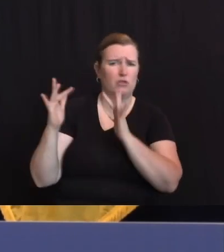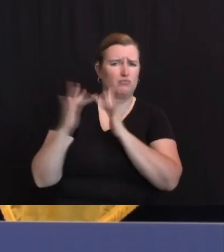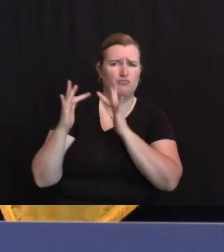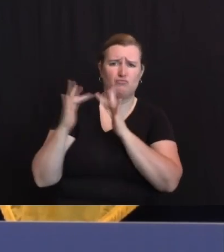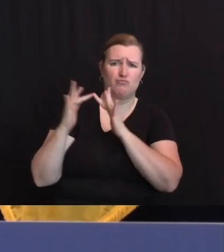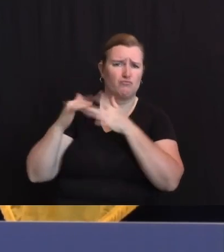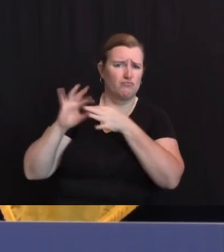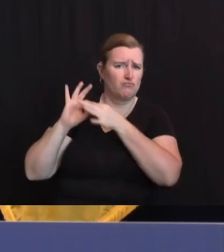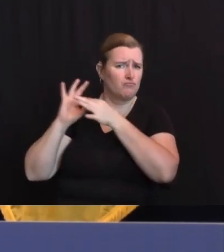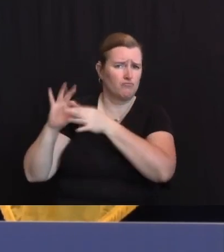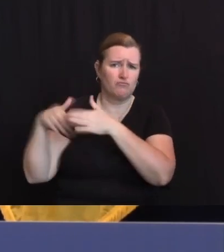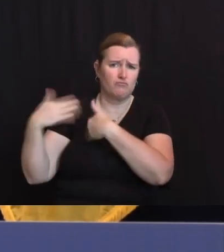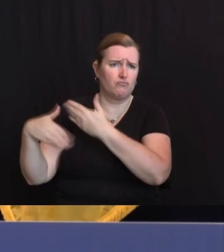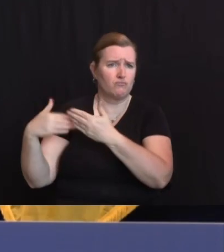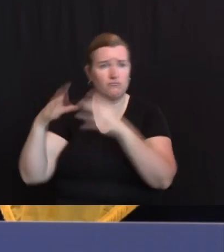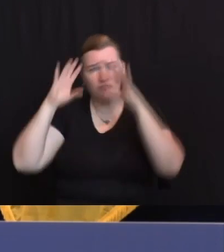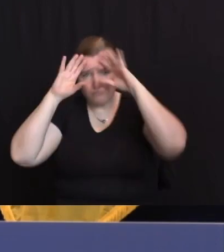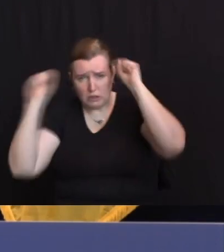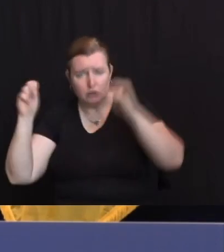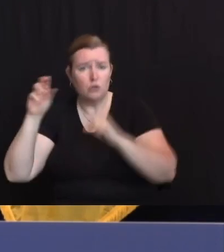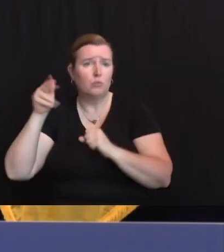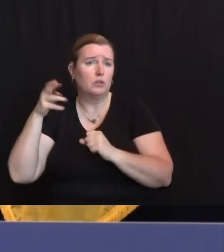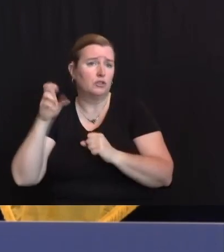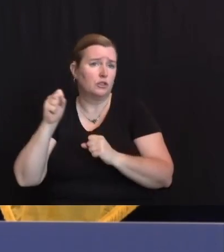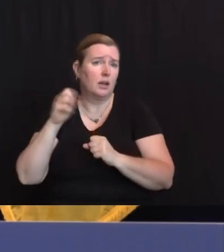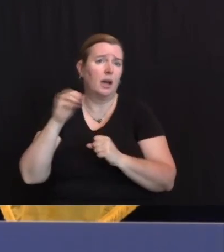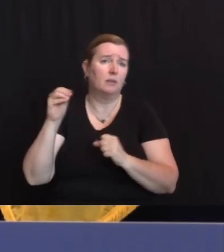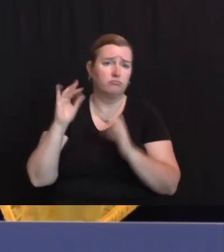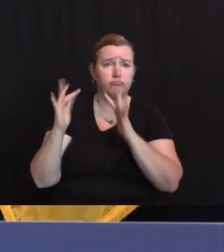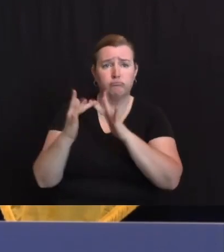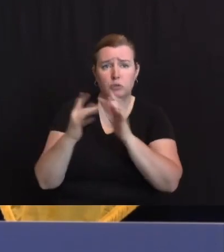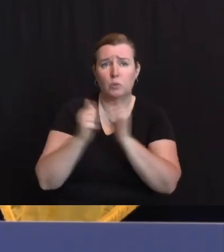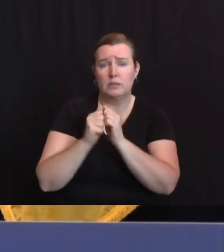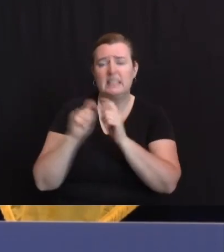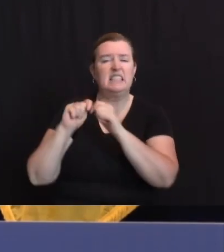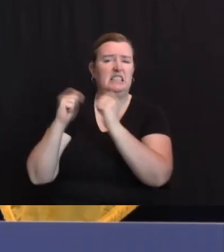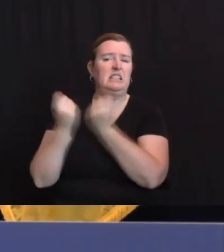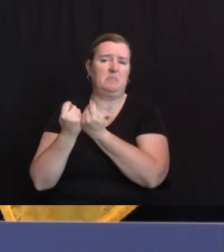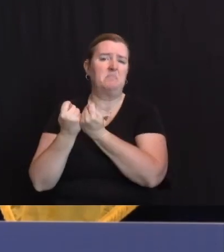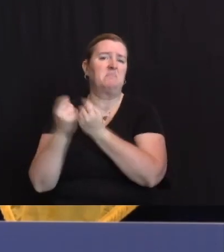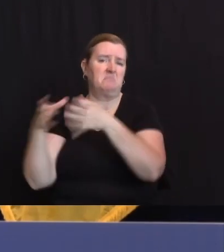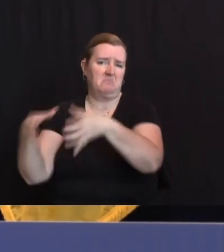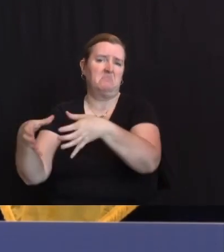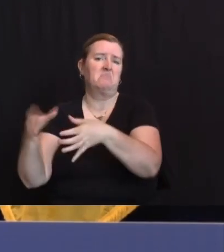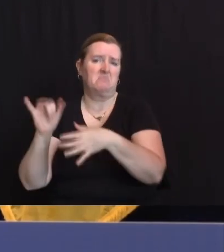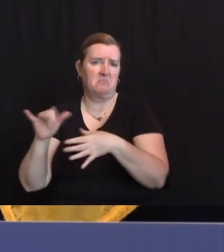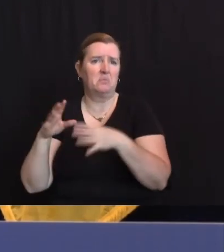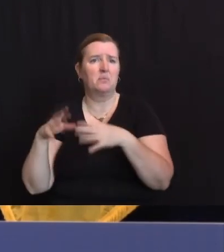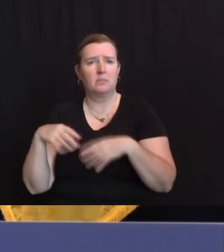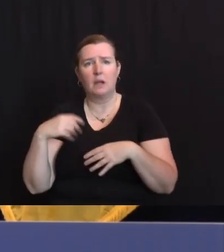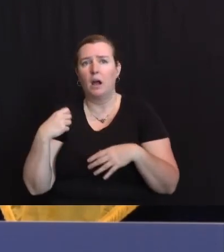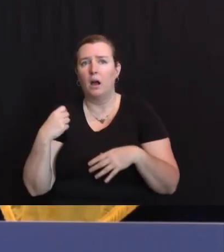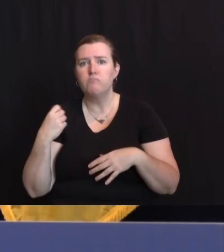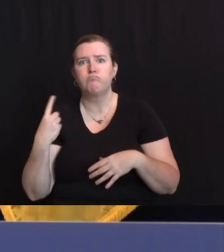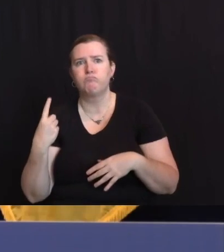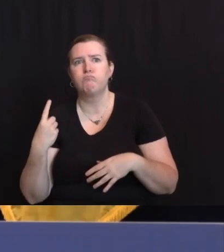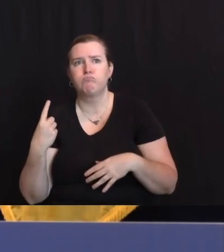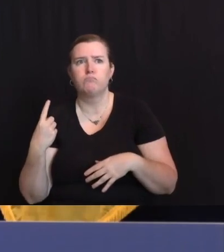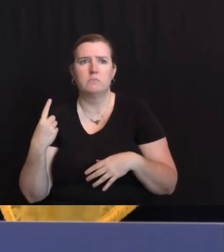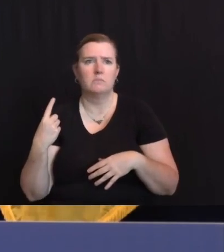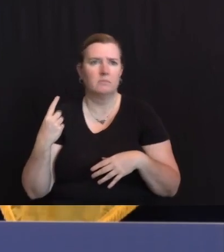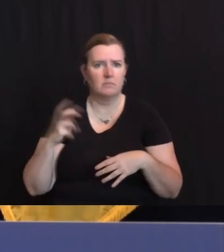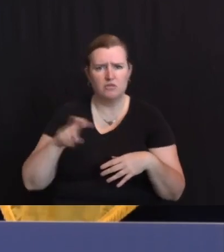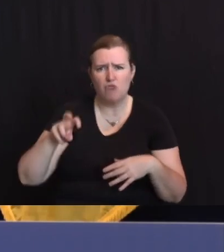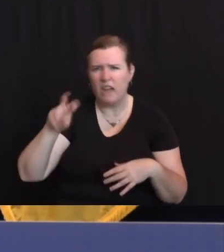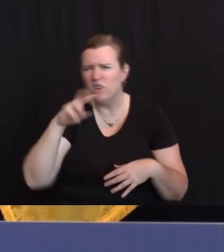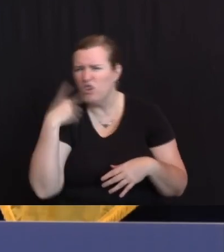there to make sure we understand in as much detail as possible what this actually looks like. And